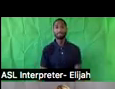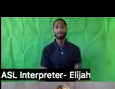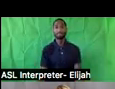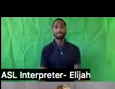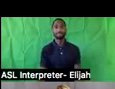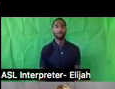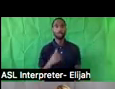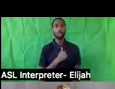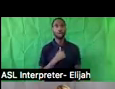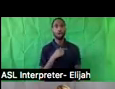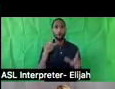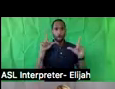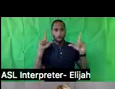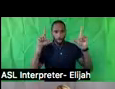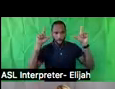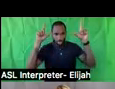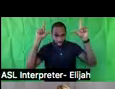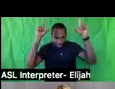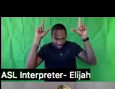Sorry, I'm very off camera now.